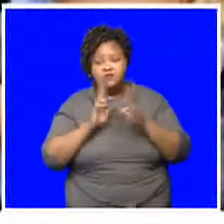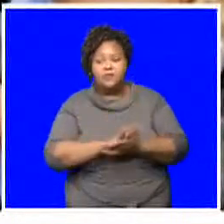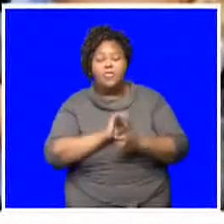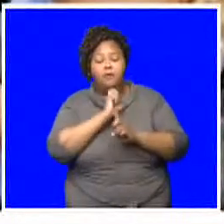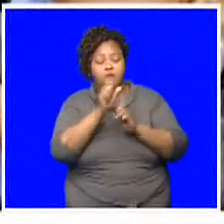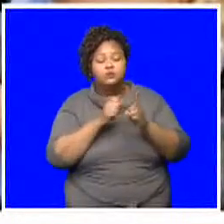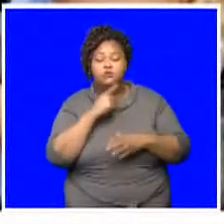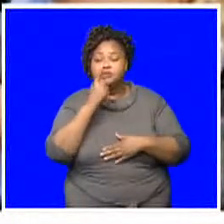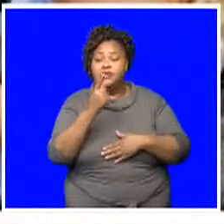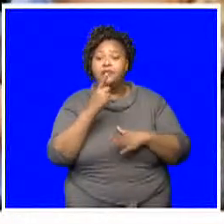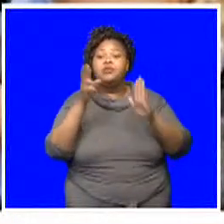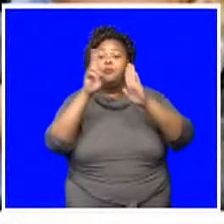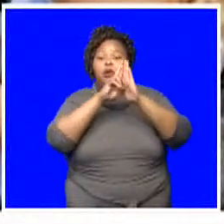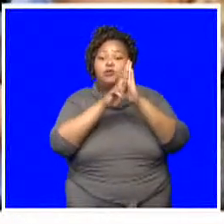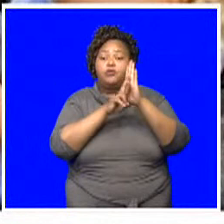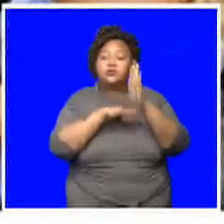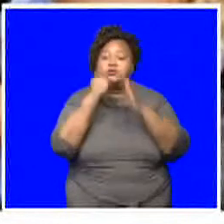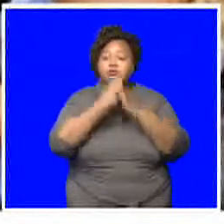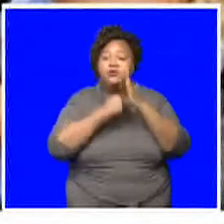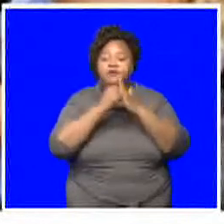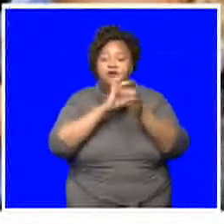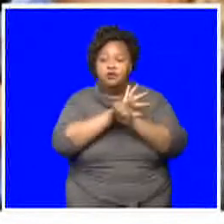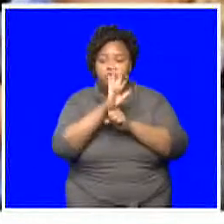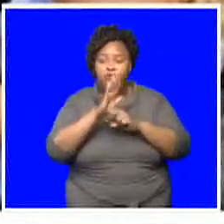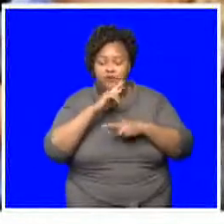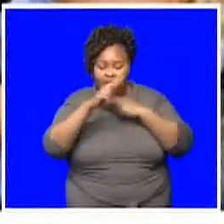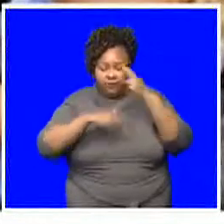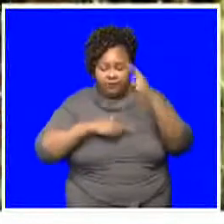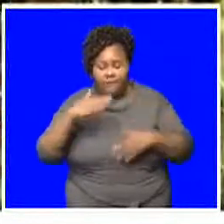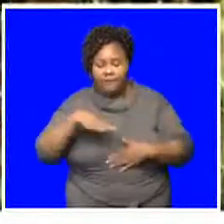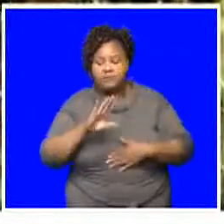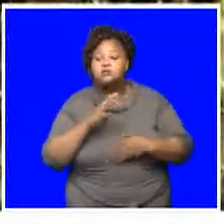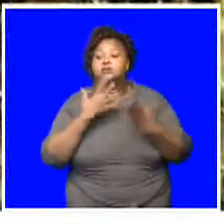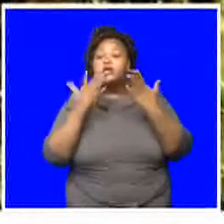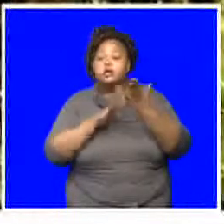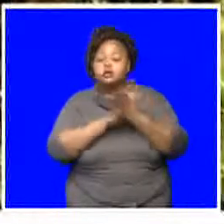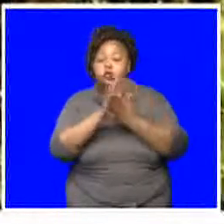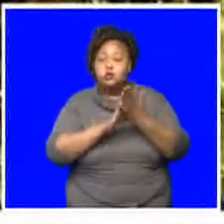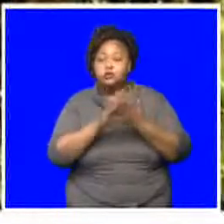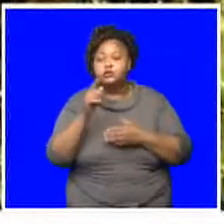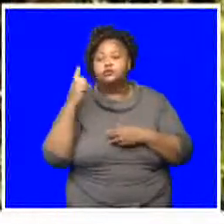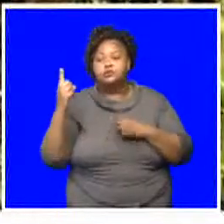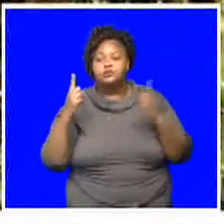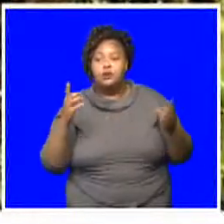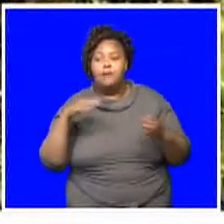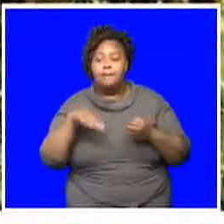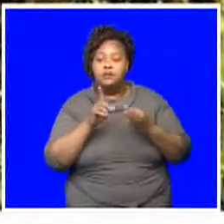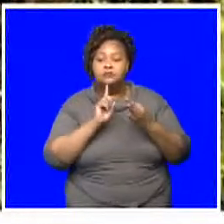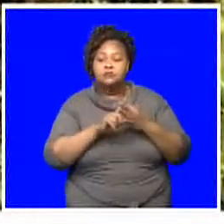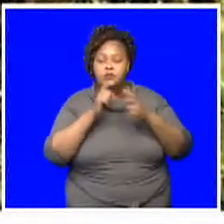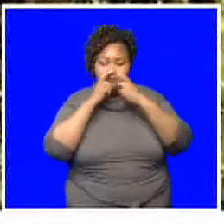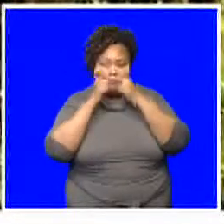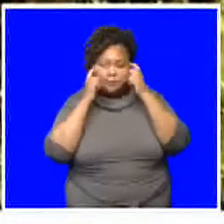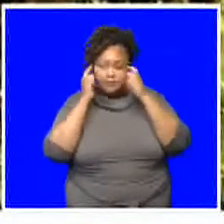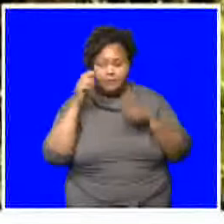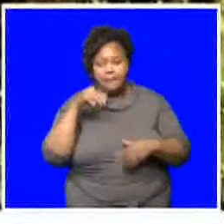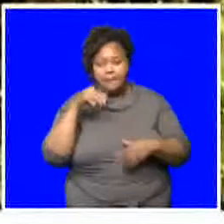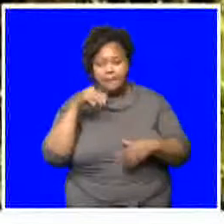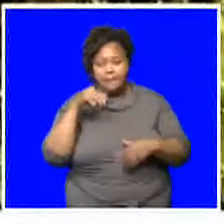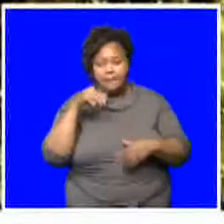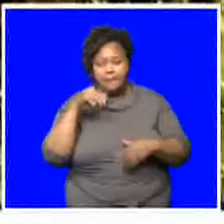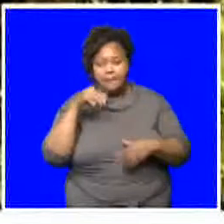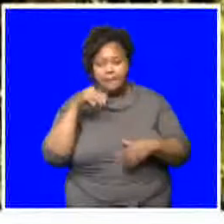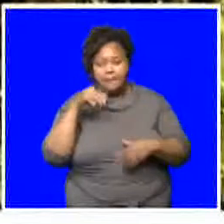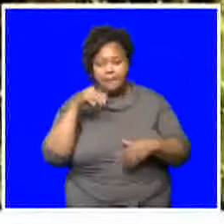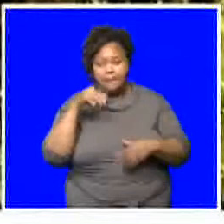the regulations, which includes the washing of hands, wearing of face masks and social distancing, can never be